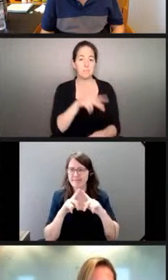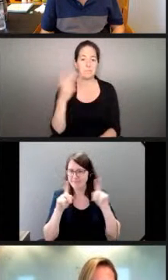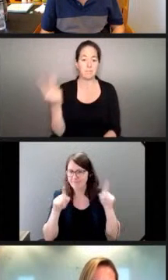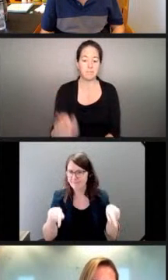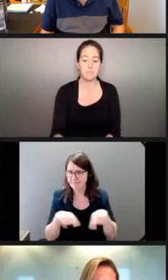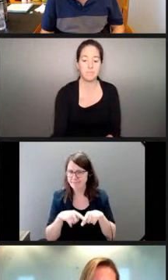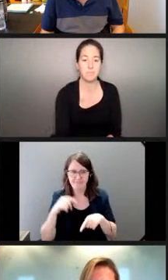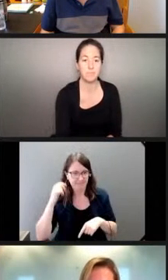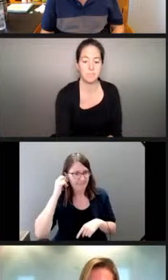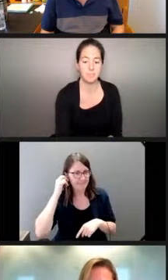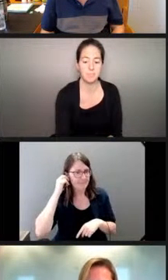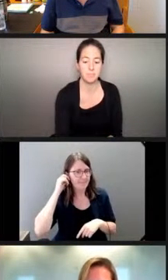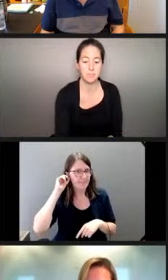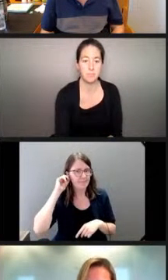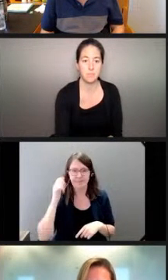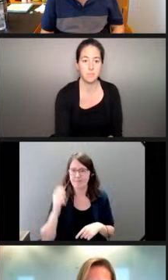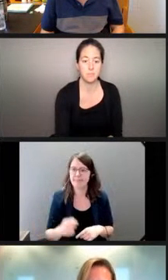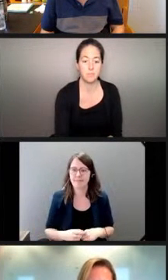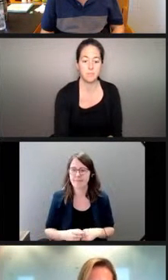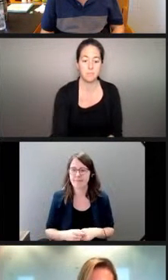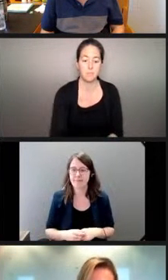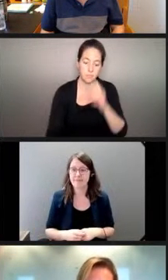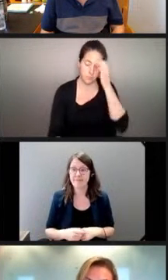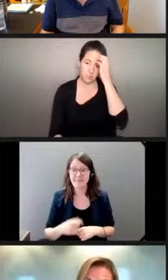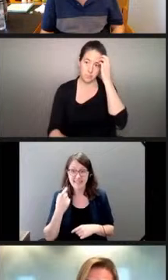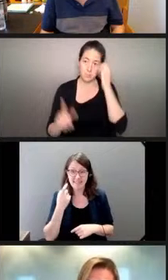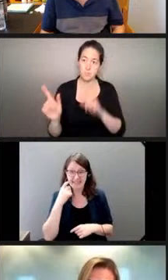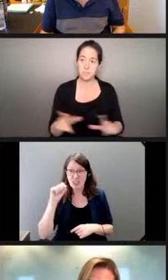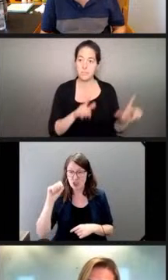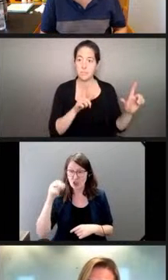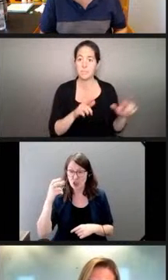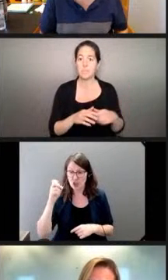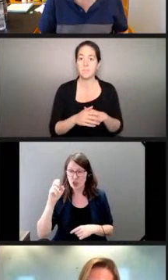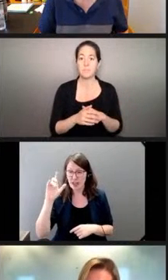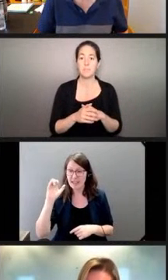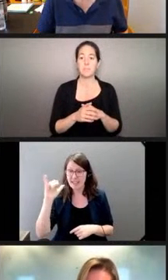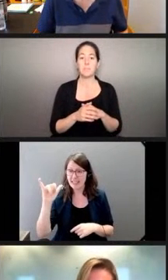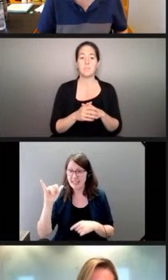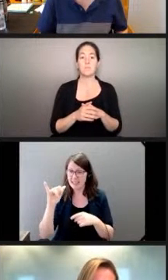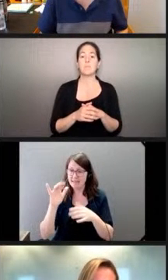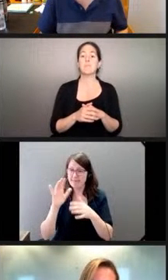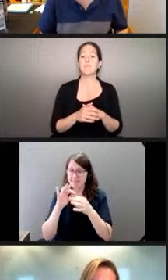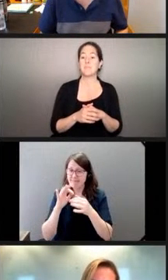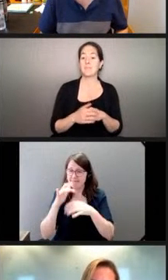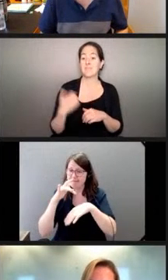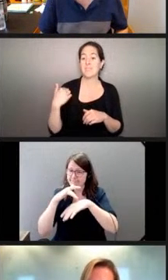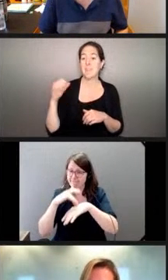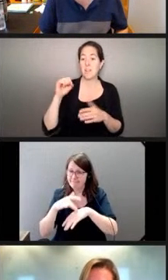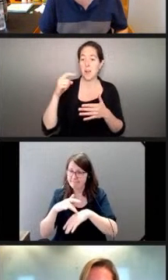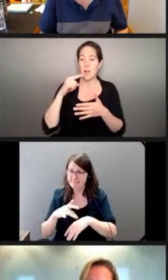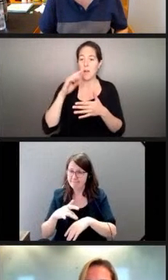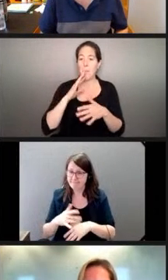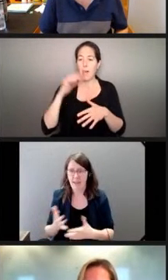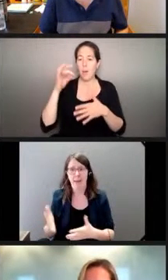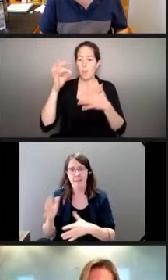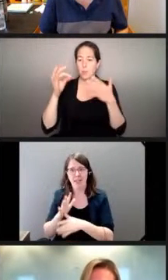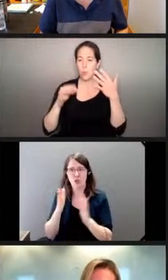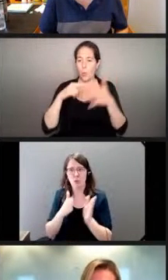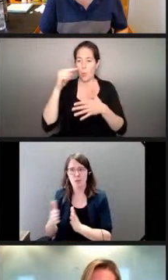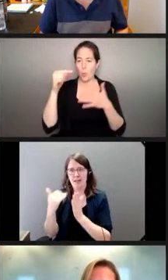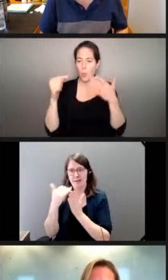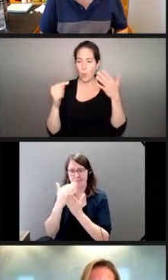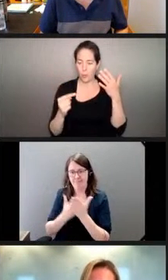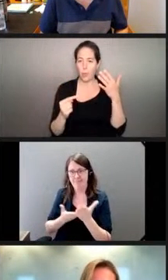So in addition, Shelley touched on a number of different options that have been identified through the master planning process that we